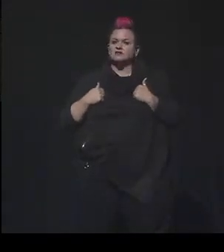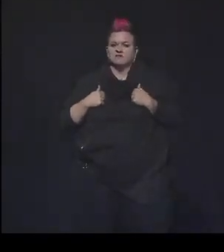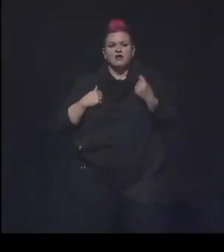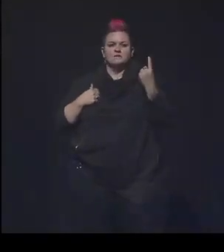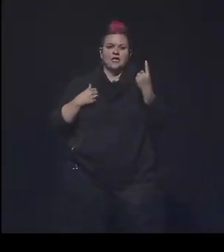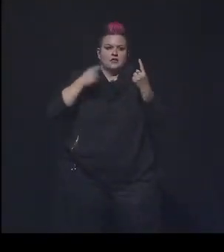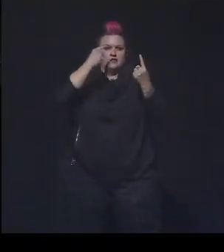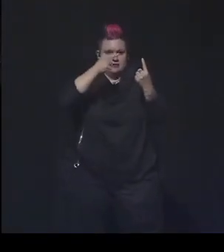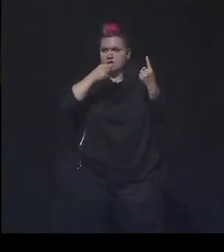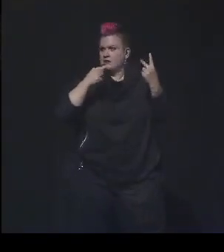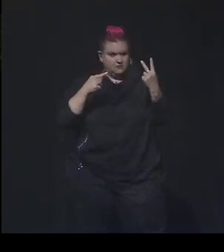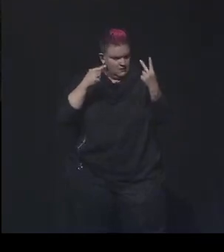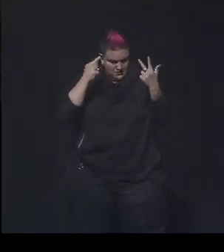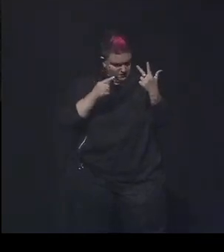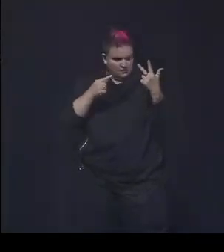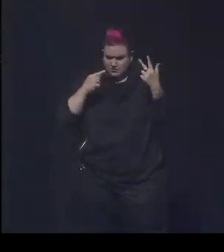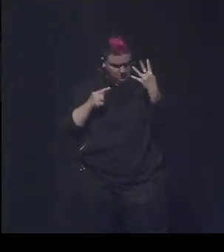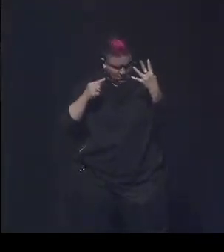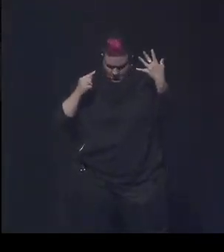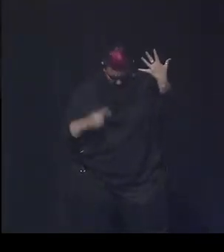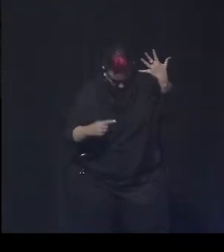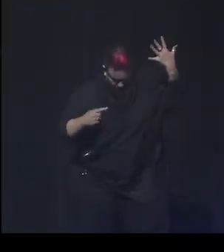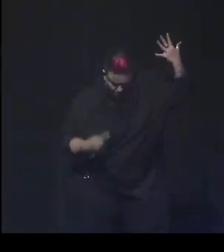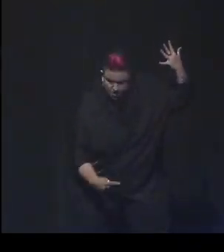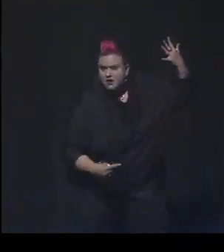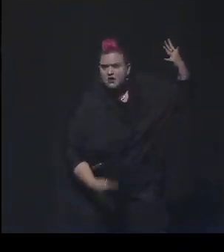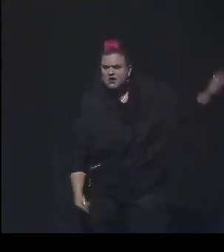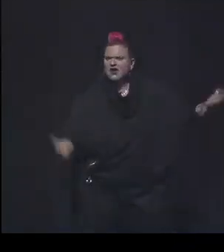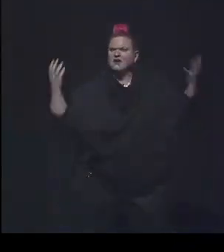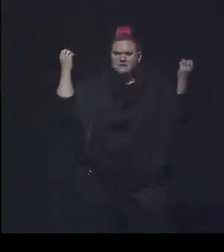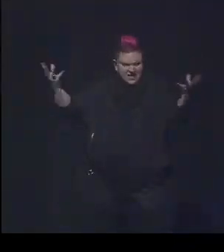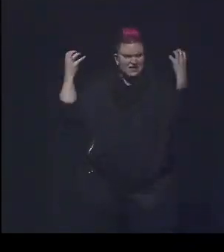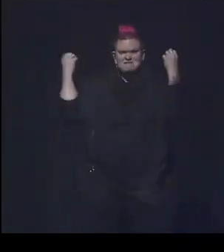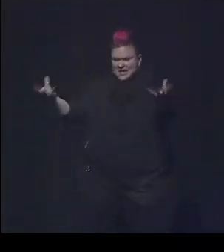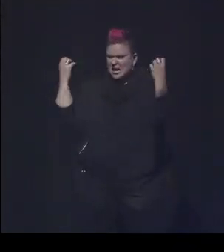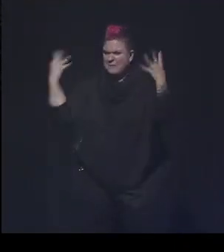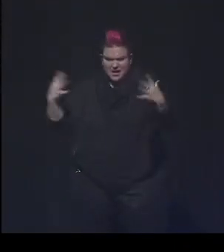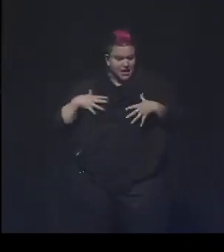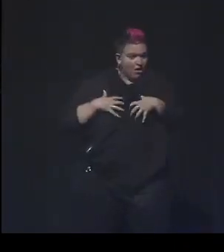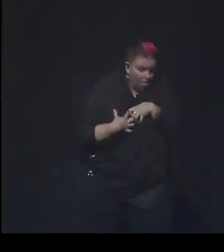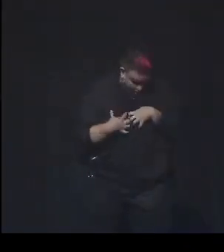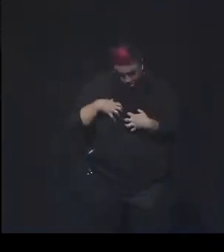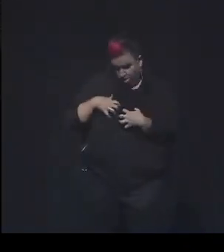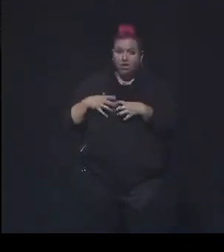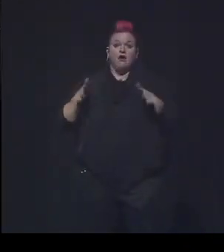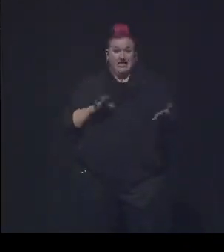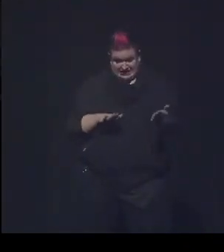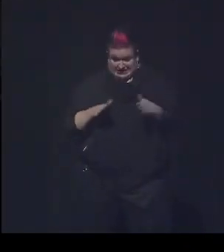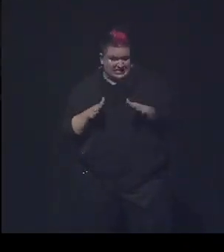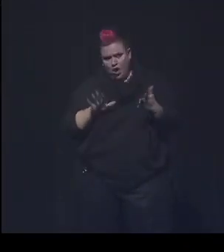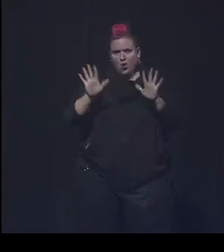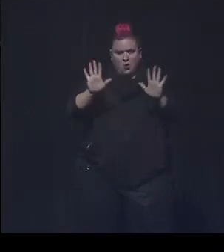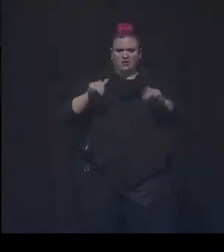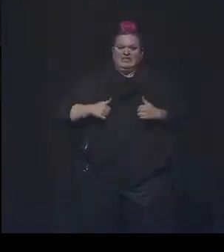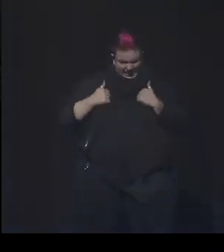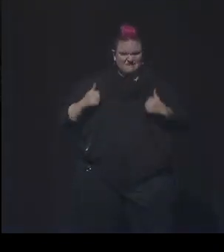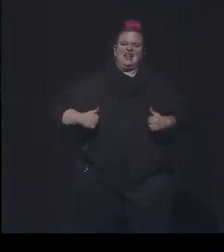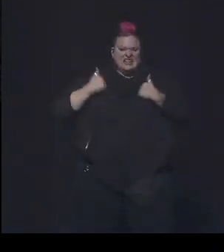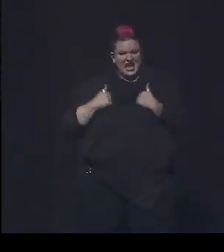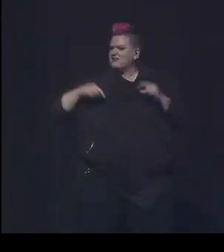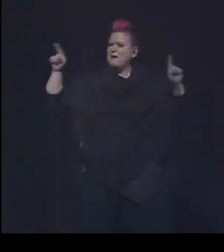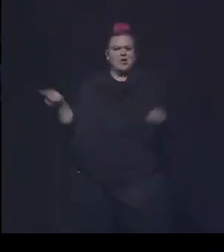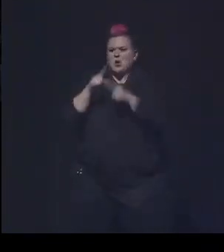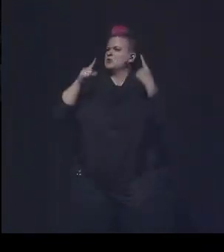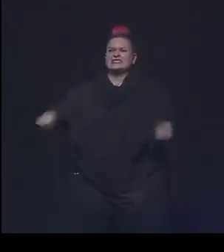of many cases. I revived a young child already going places. I got a gift from God that was music, so the side. The